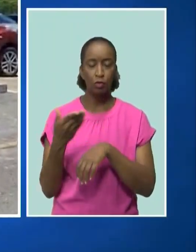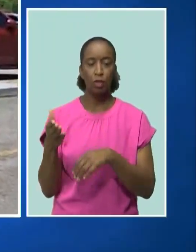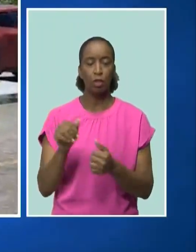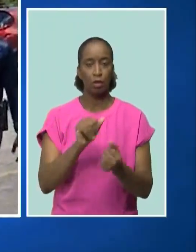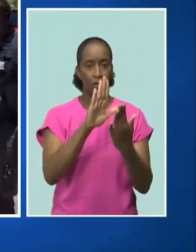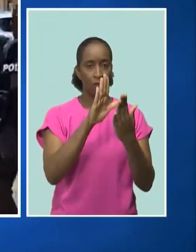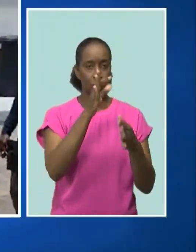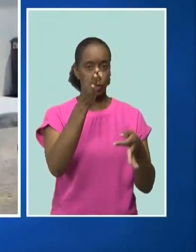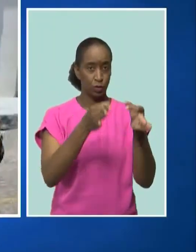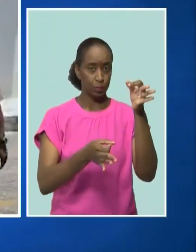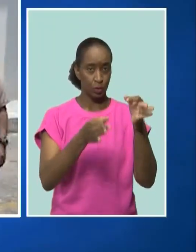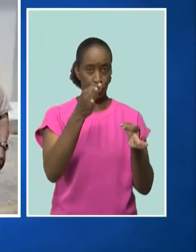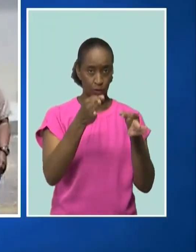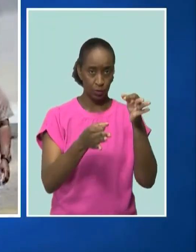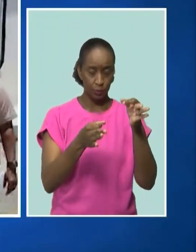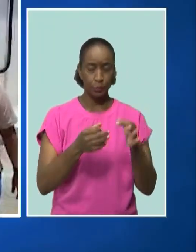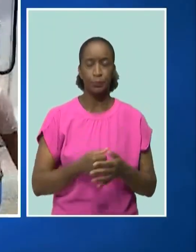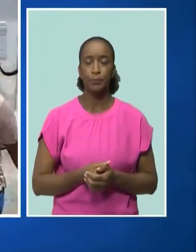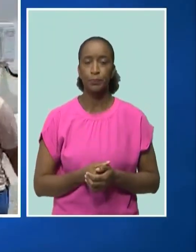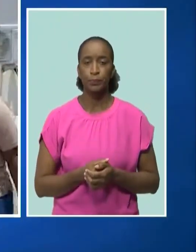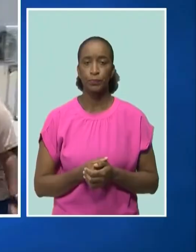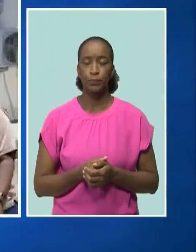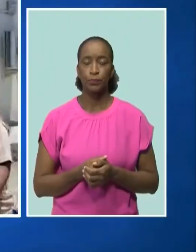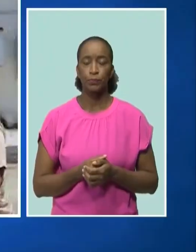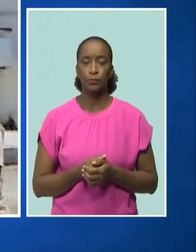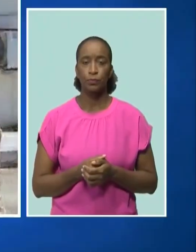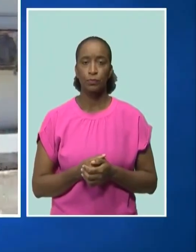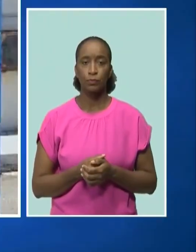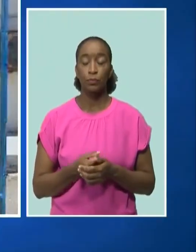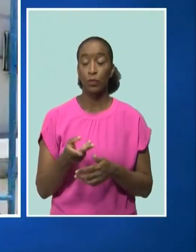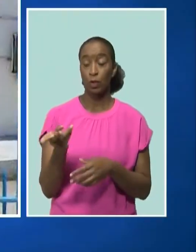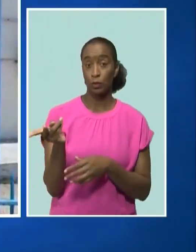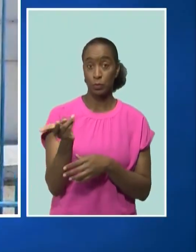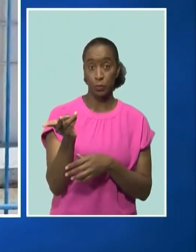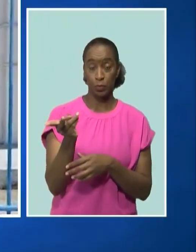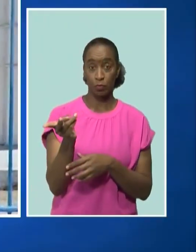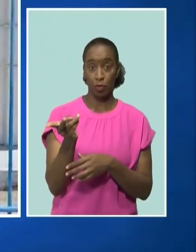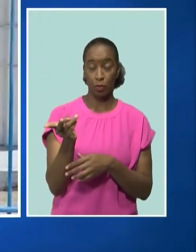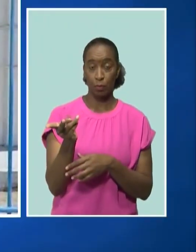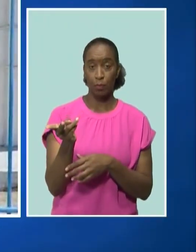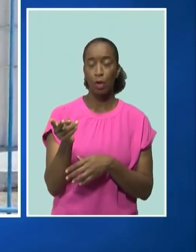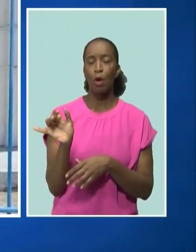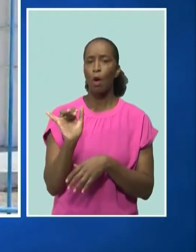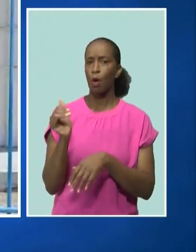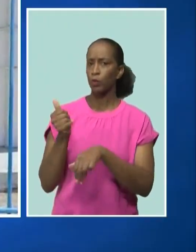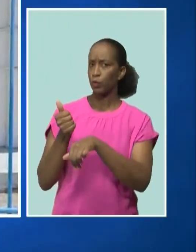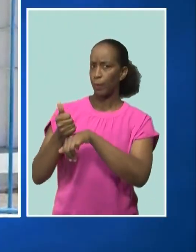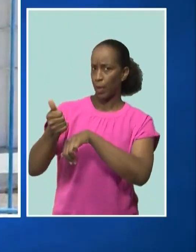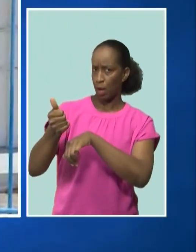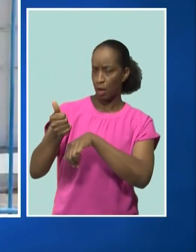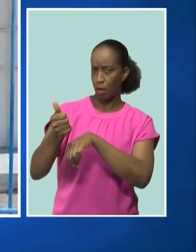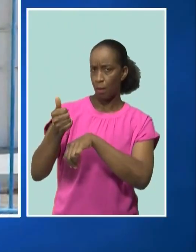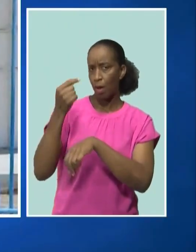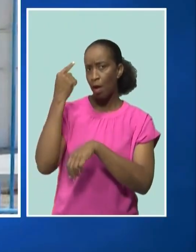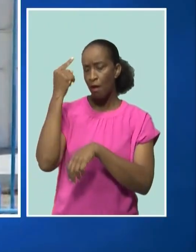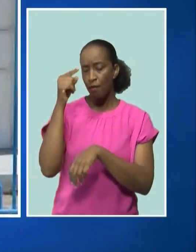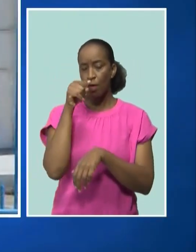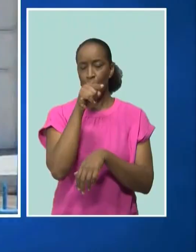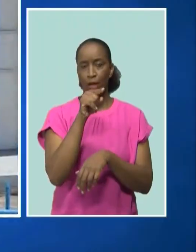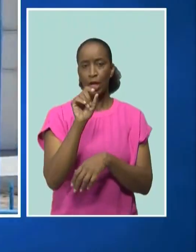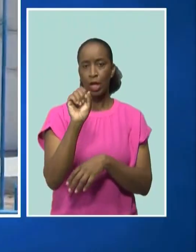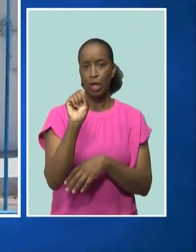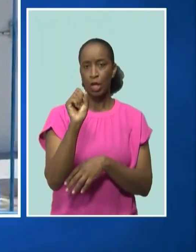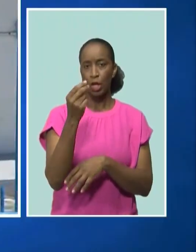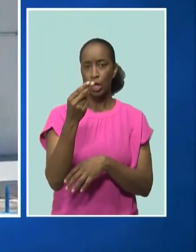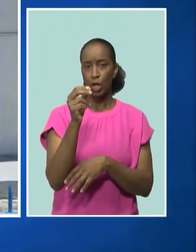Court before Magistrate Deirdre McKenna today. The 2 young men have also been charged with the murder of Shonathan Chase on